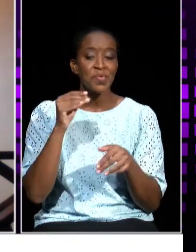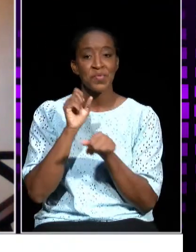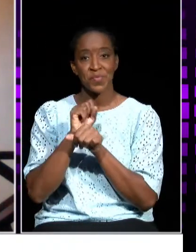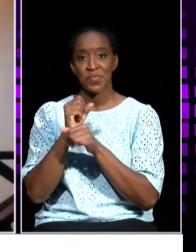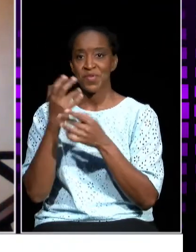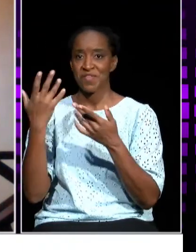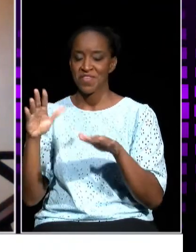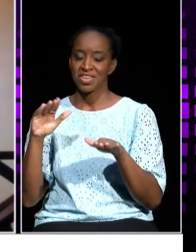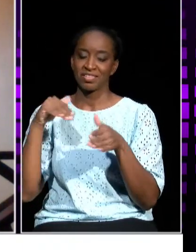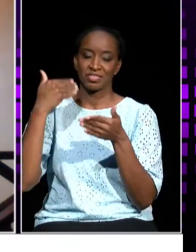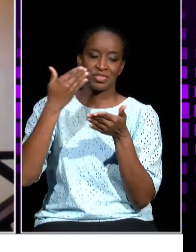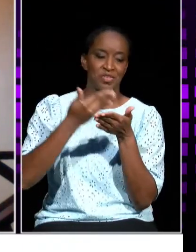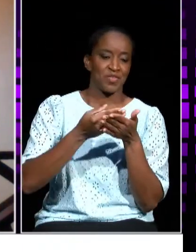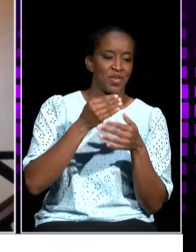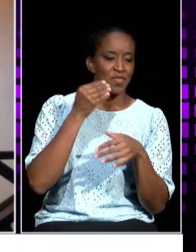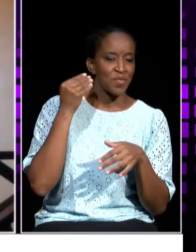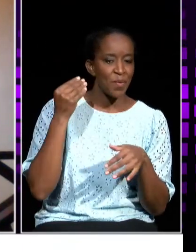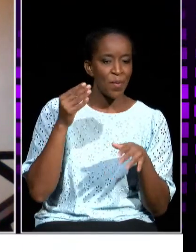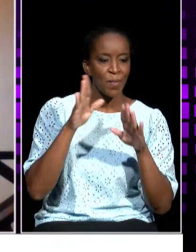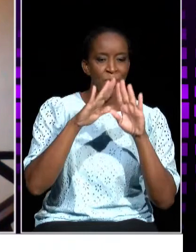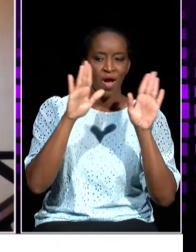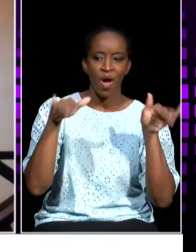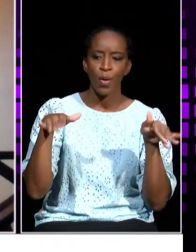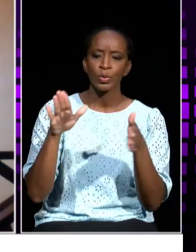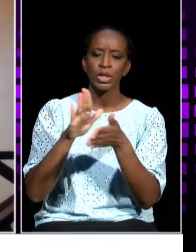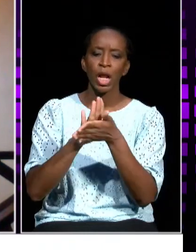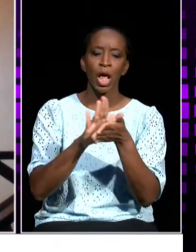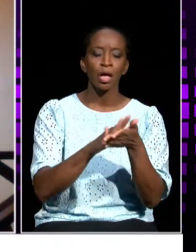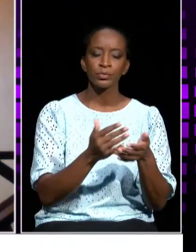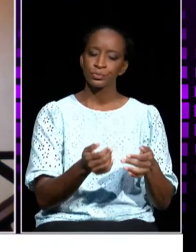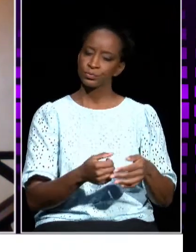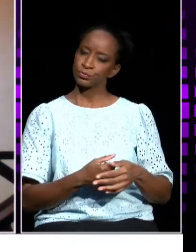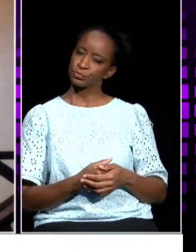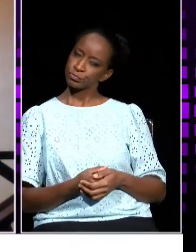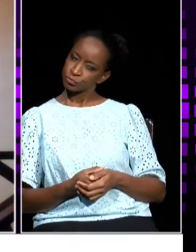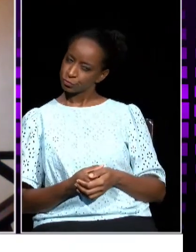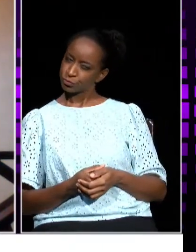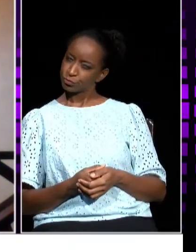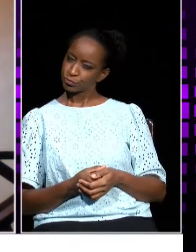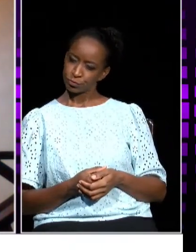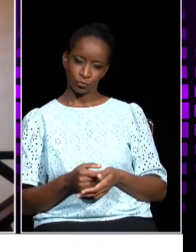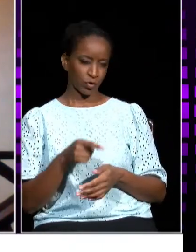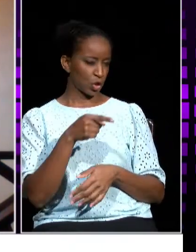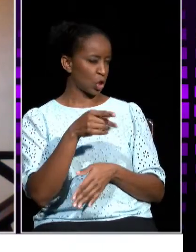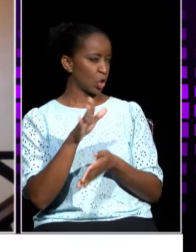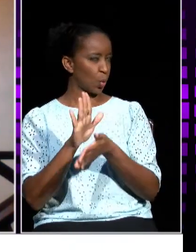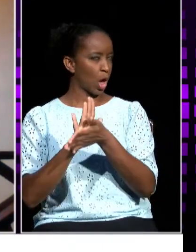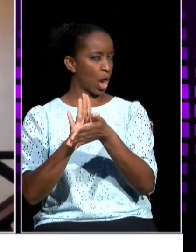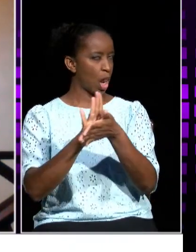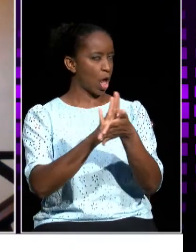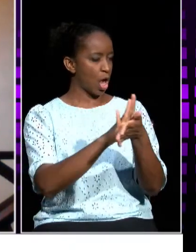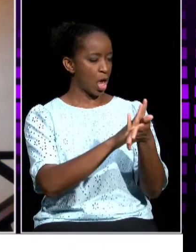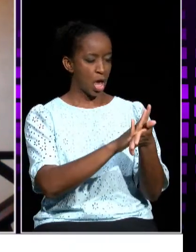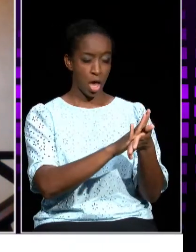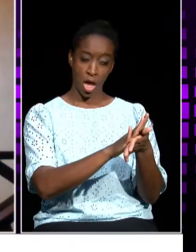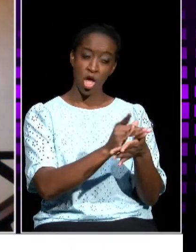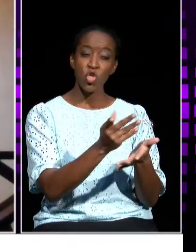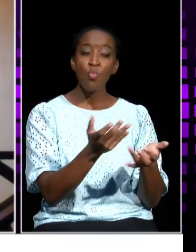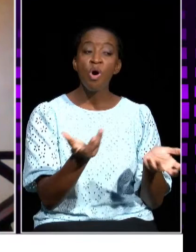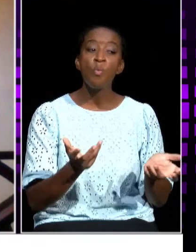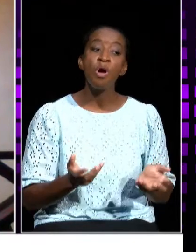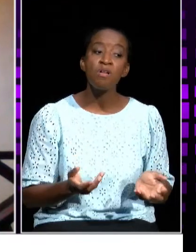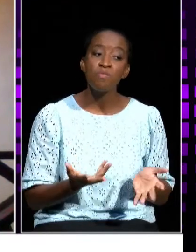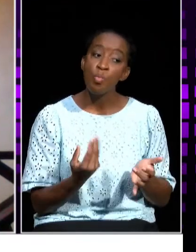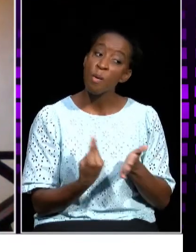And the first thing you're going to say as a parent, what you want or what you do wrong today? In opposed to, thank you, you did a fantastic job. Well, I'm